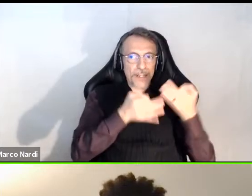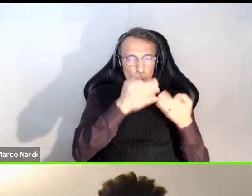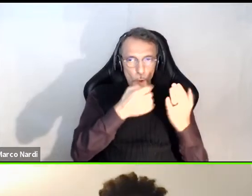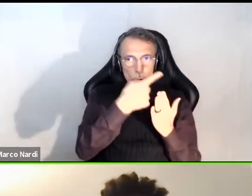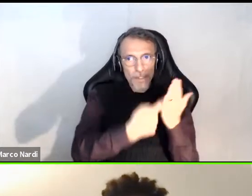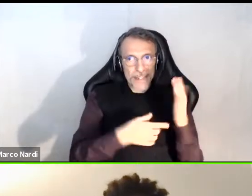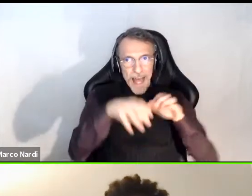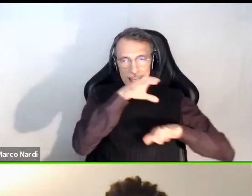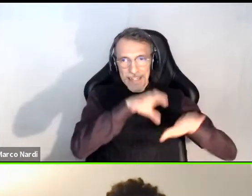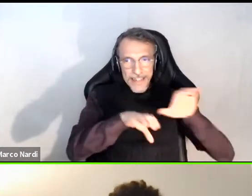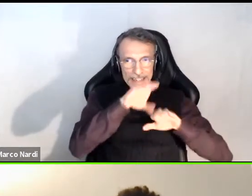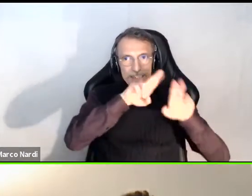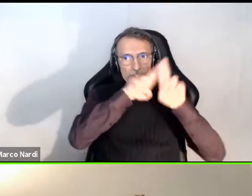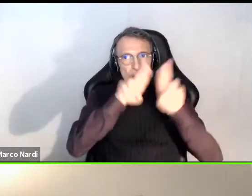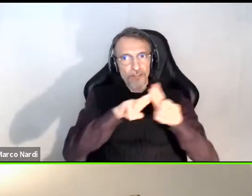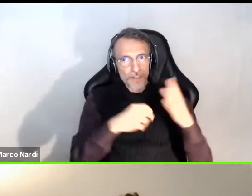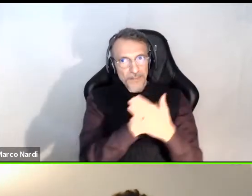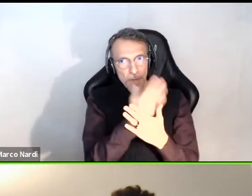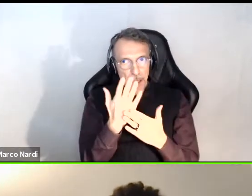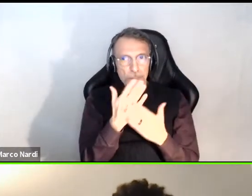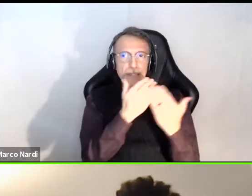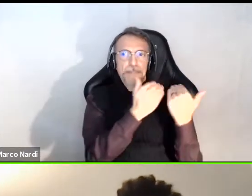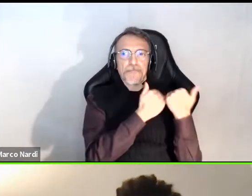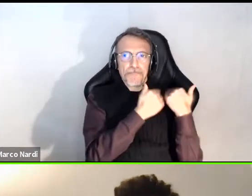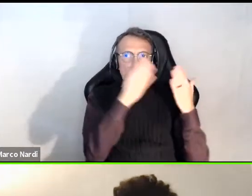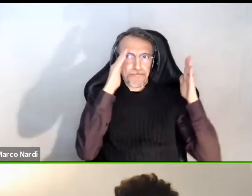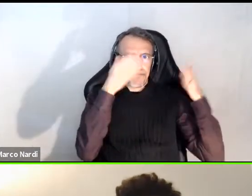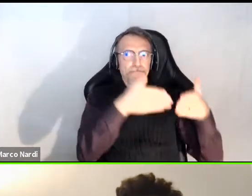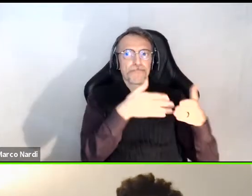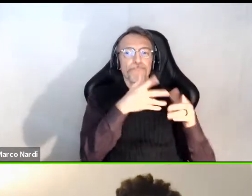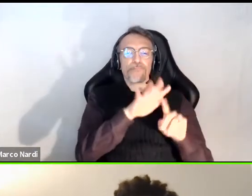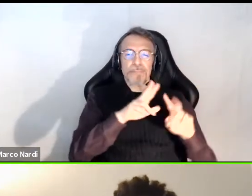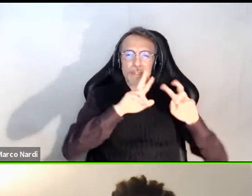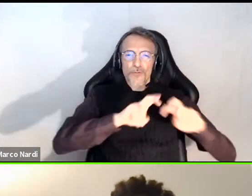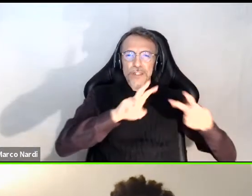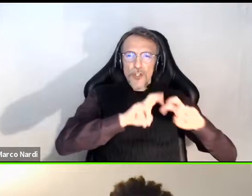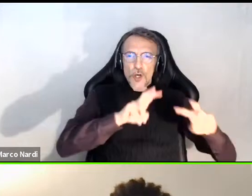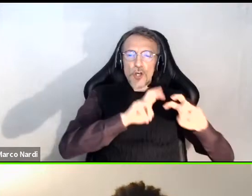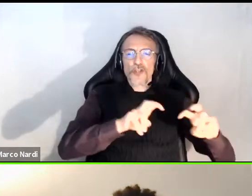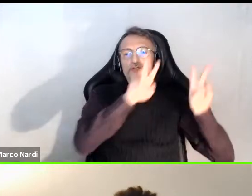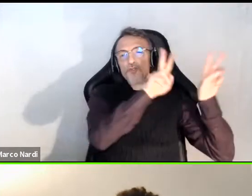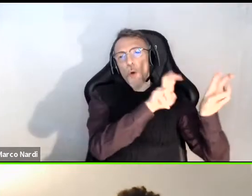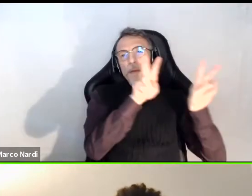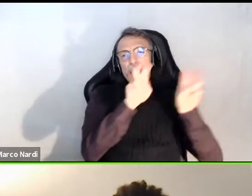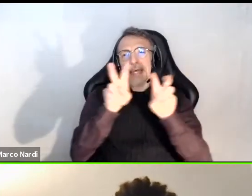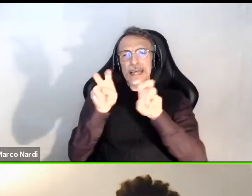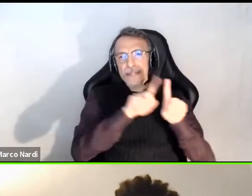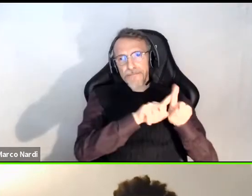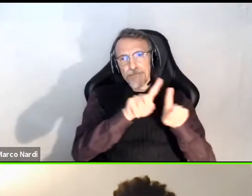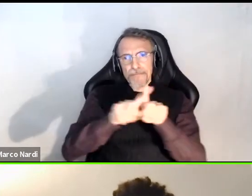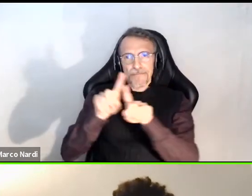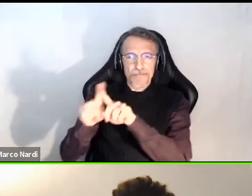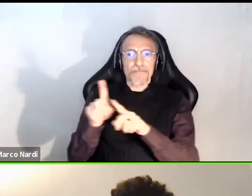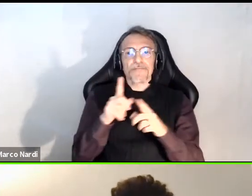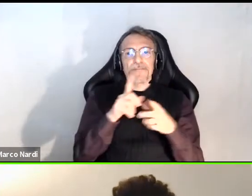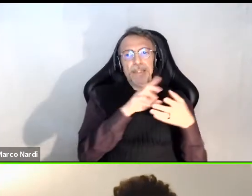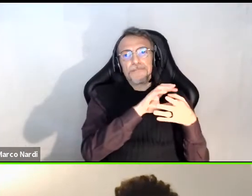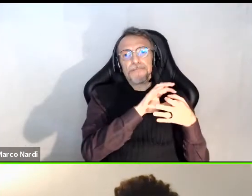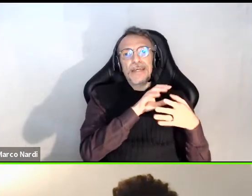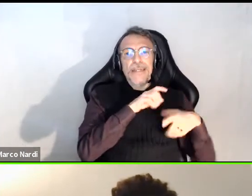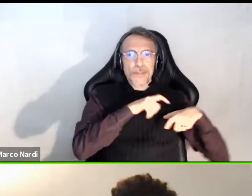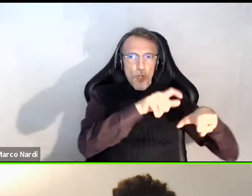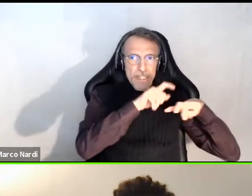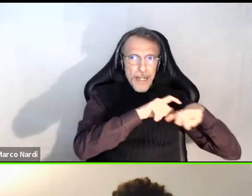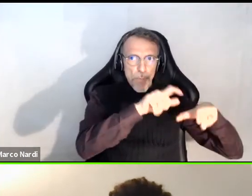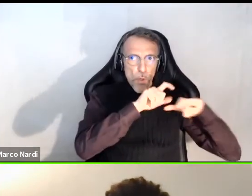international development. He has research expertise in a variety of topics, including interactions between the Sustainable